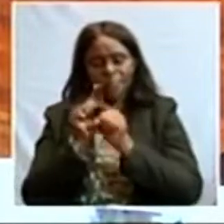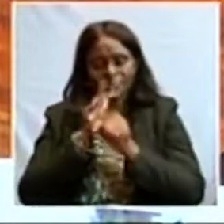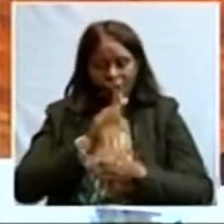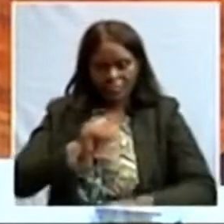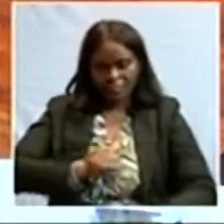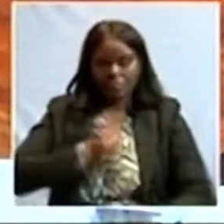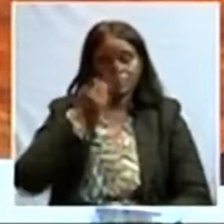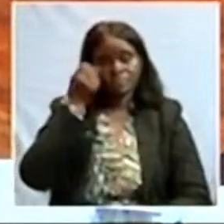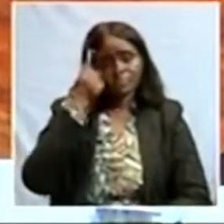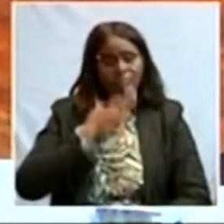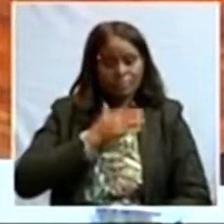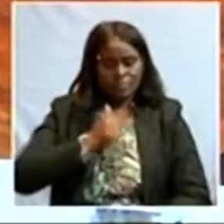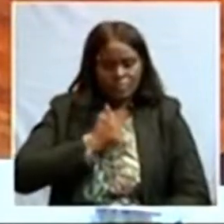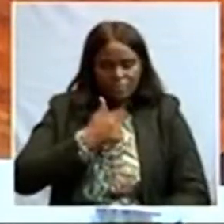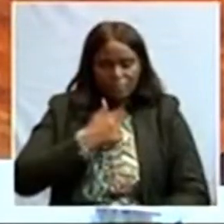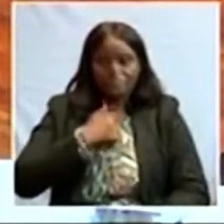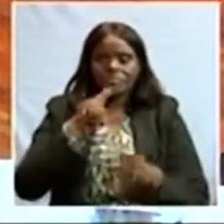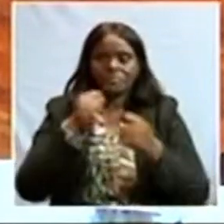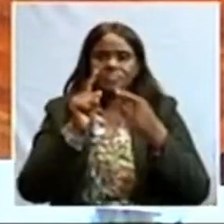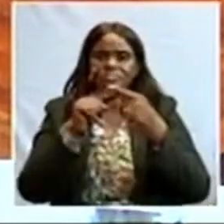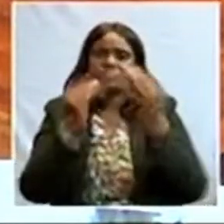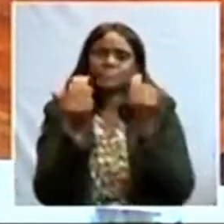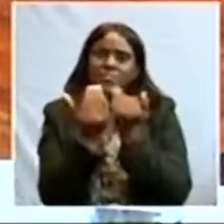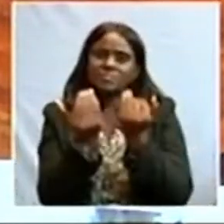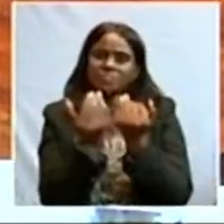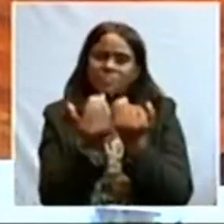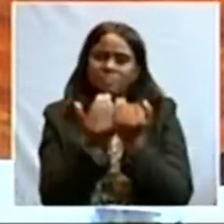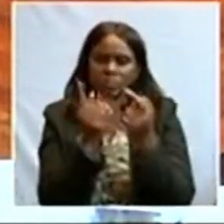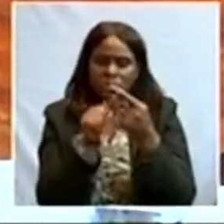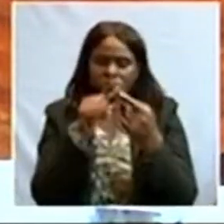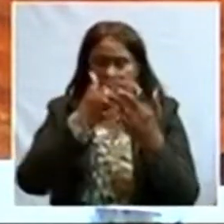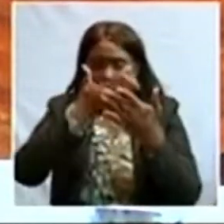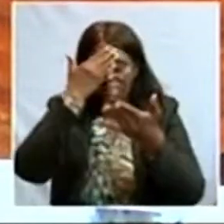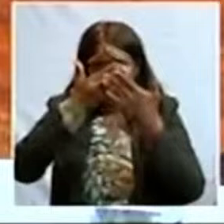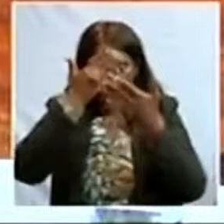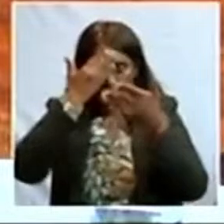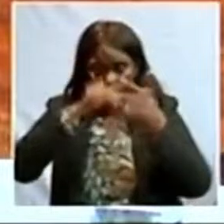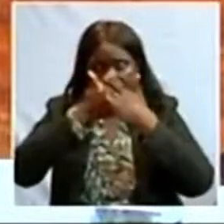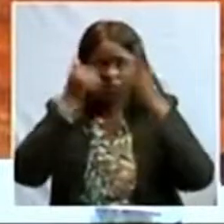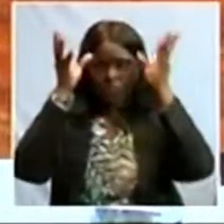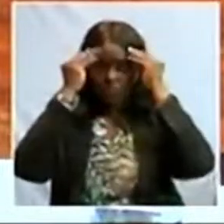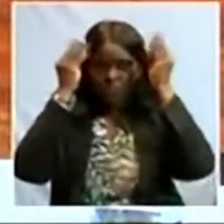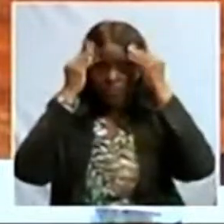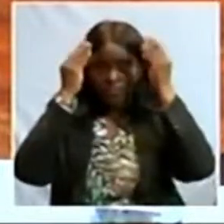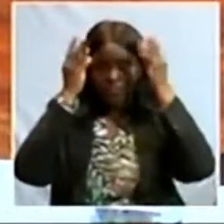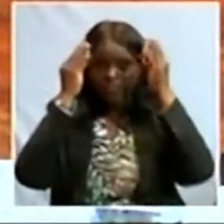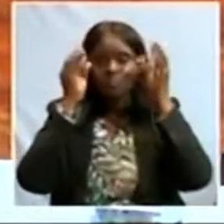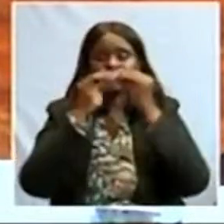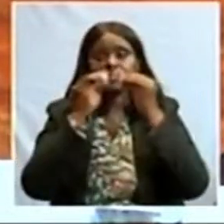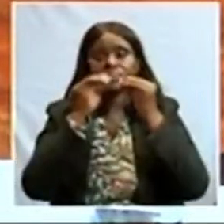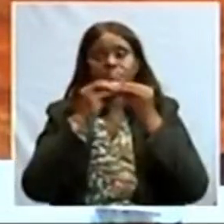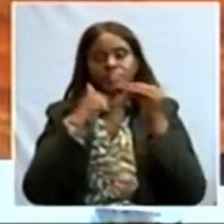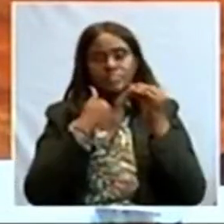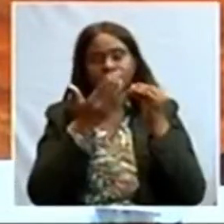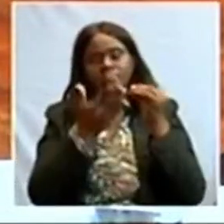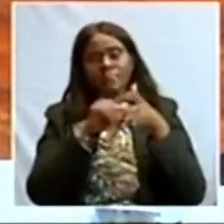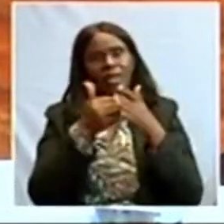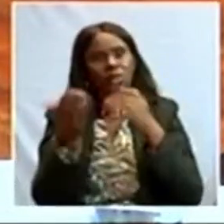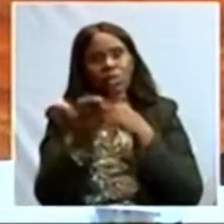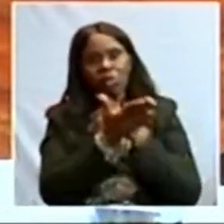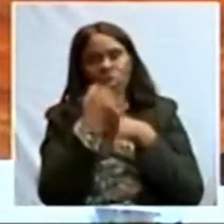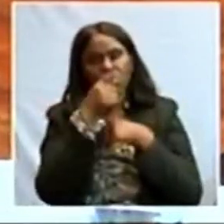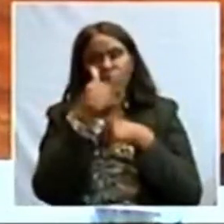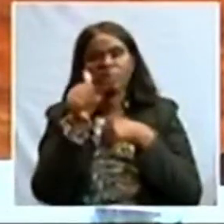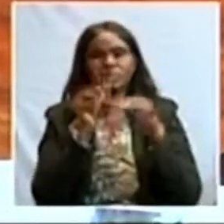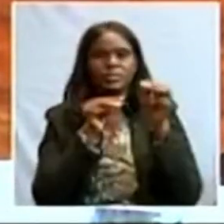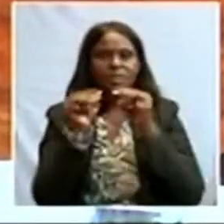understanding, I'm trying to seek to learn how competent they are who are